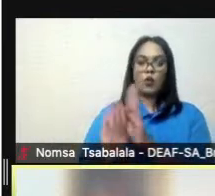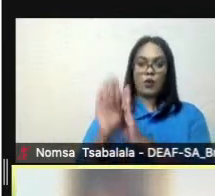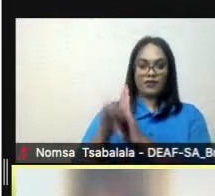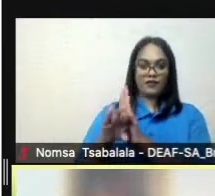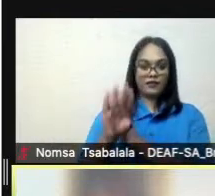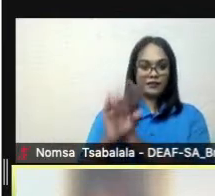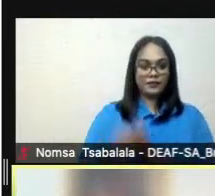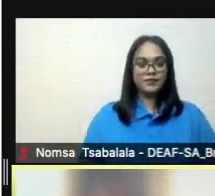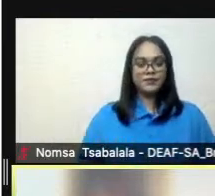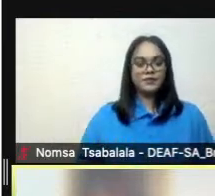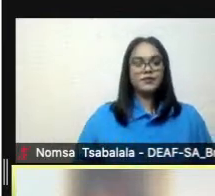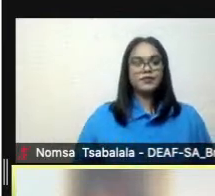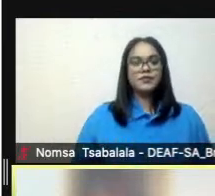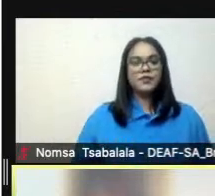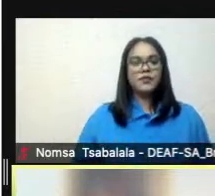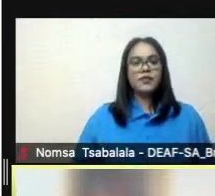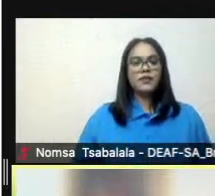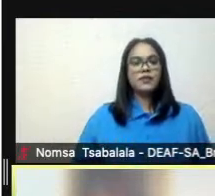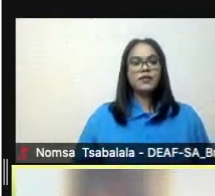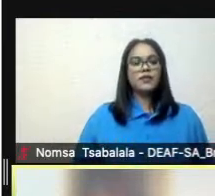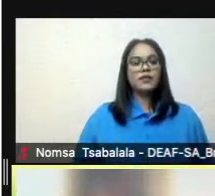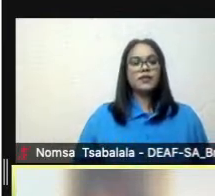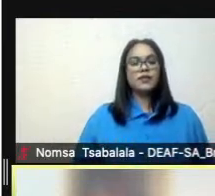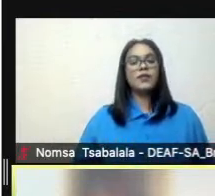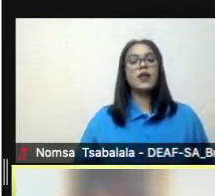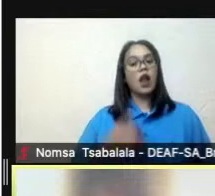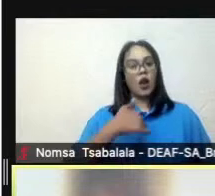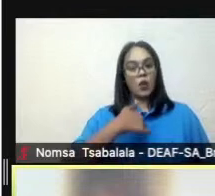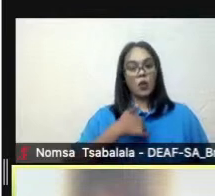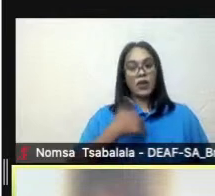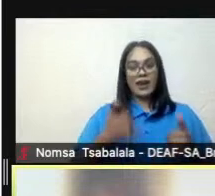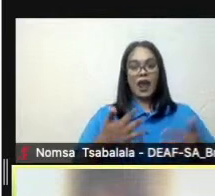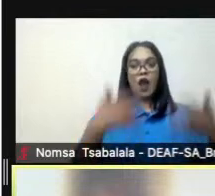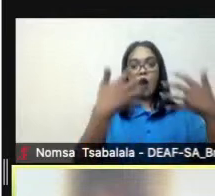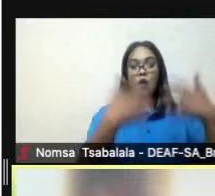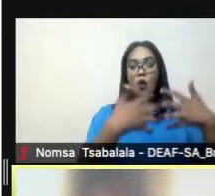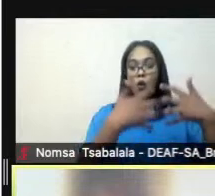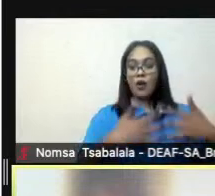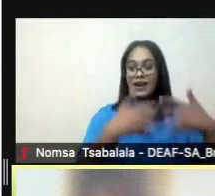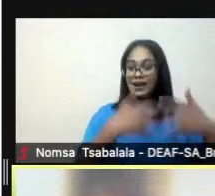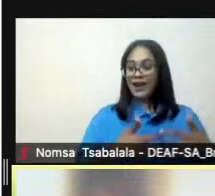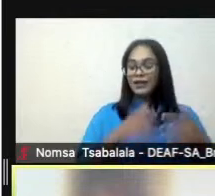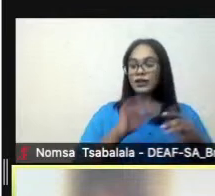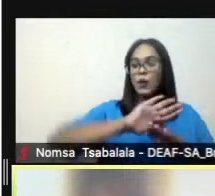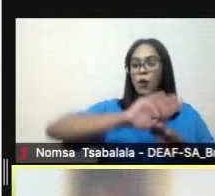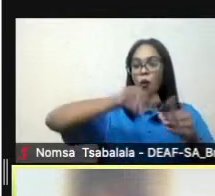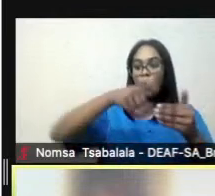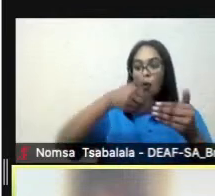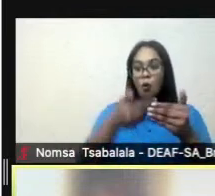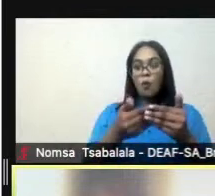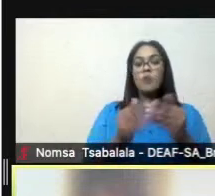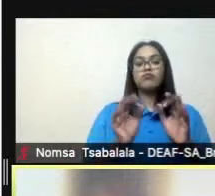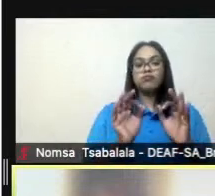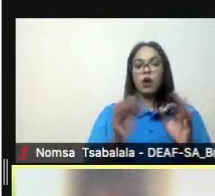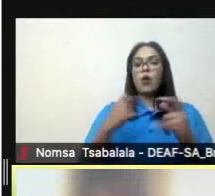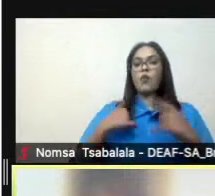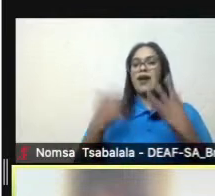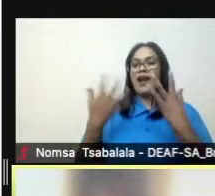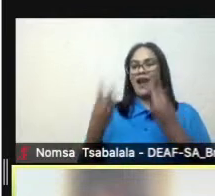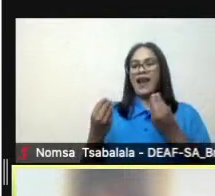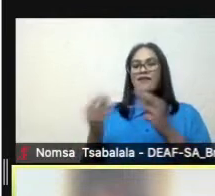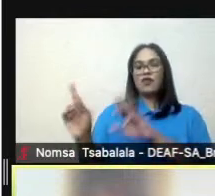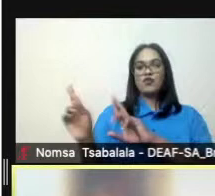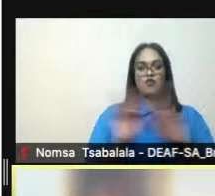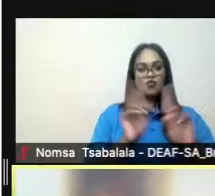work, we have a work stream that's called Health Facility Readiness Work Stream. It concluded